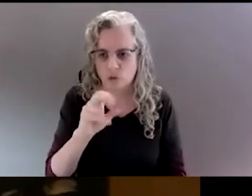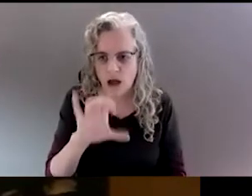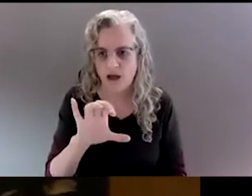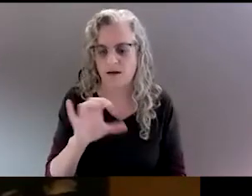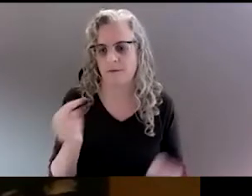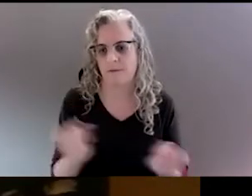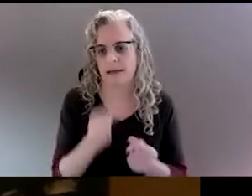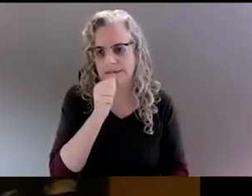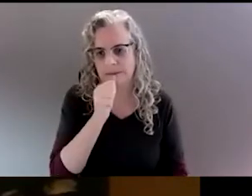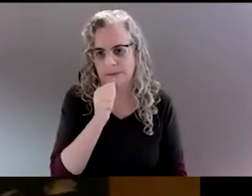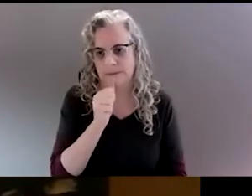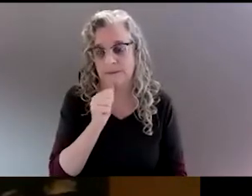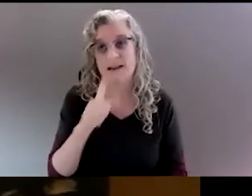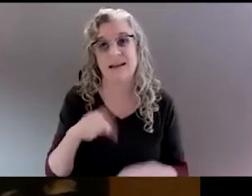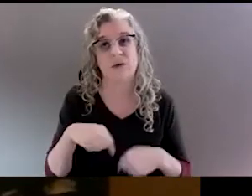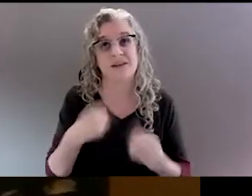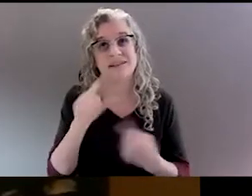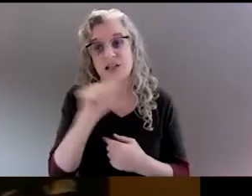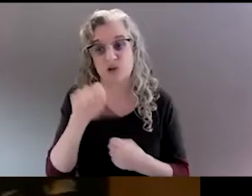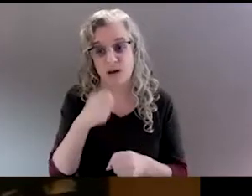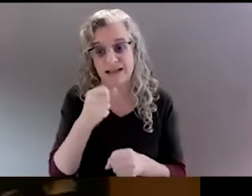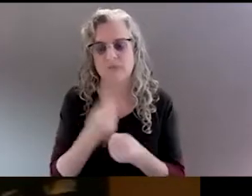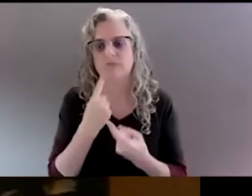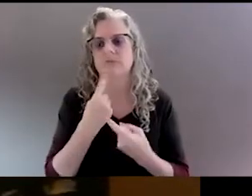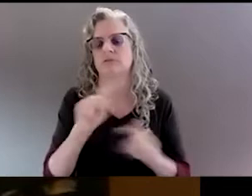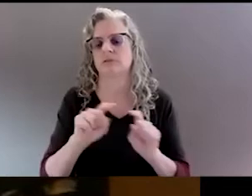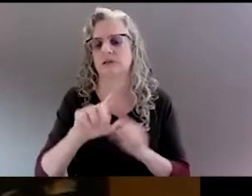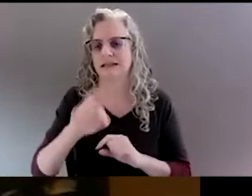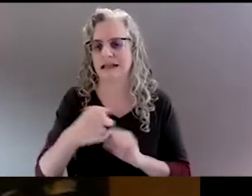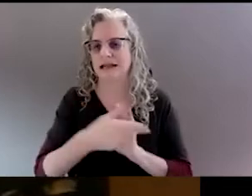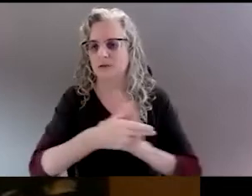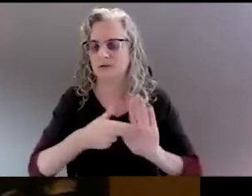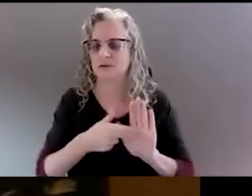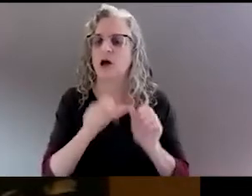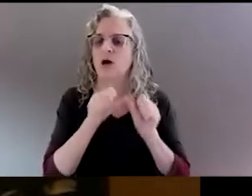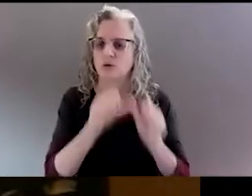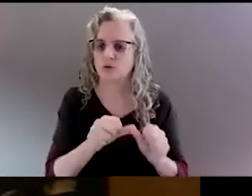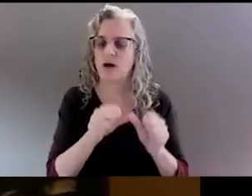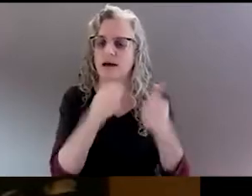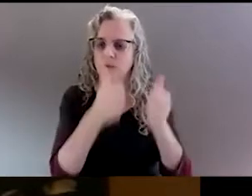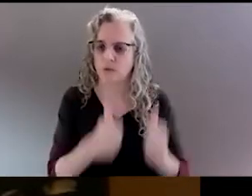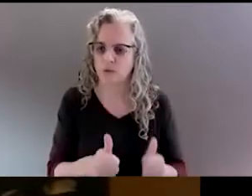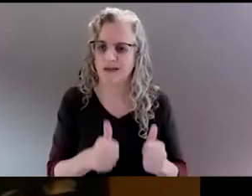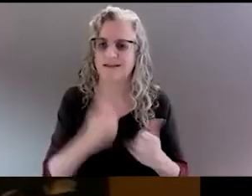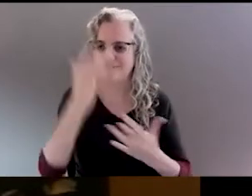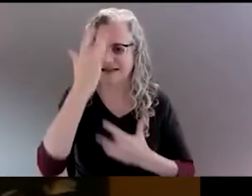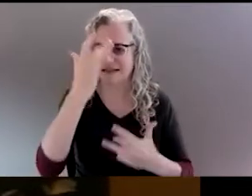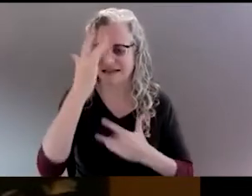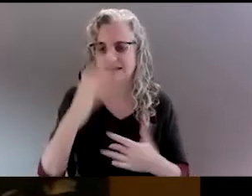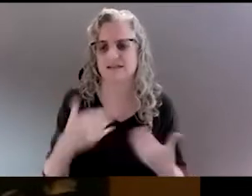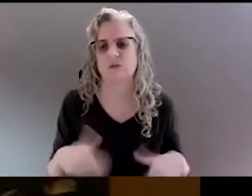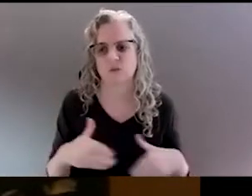to diagnose me with a chronic progressive illness. So really thinking about, especially in the medical